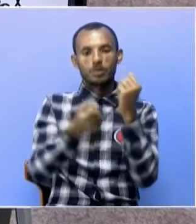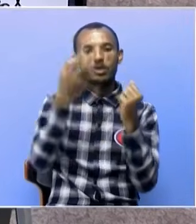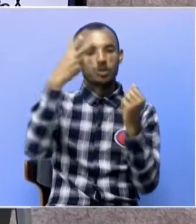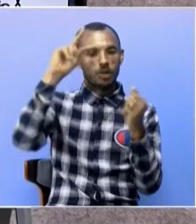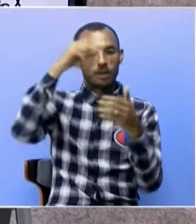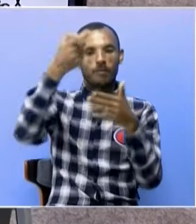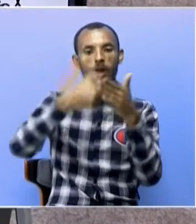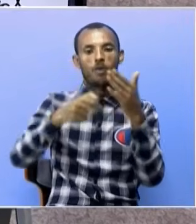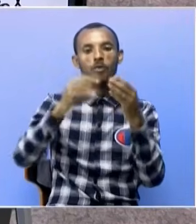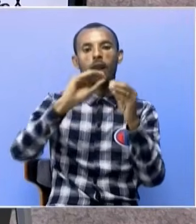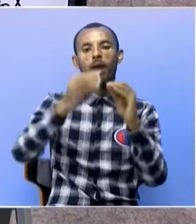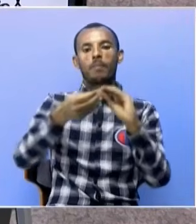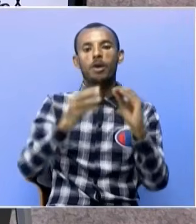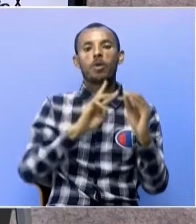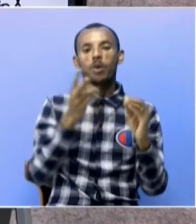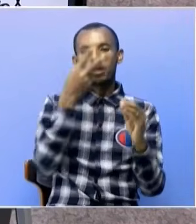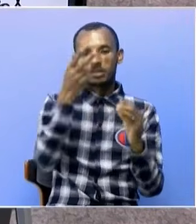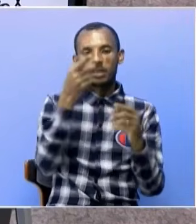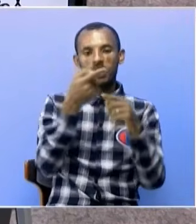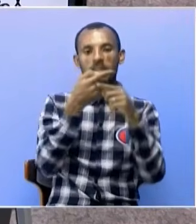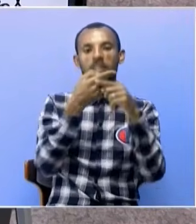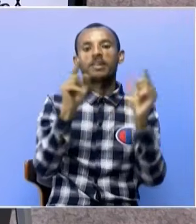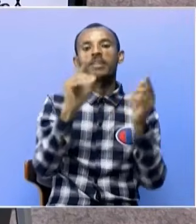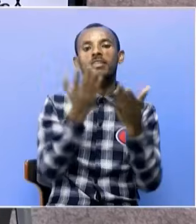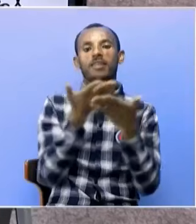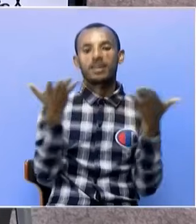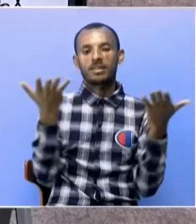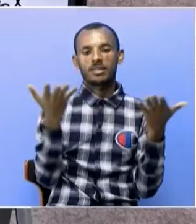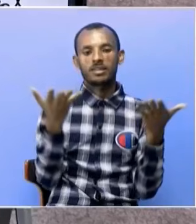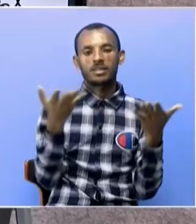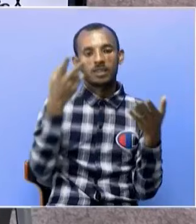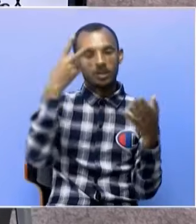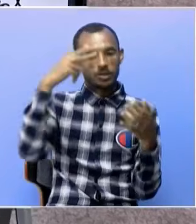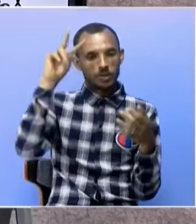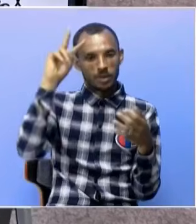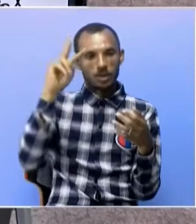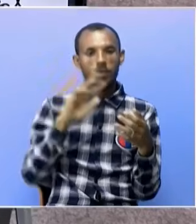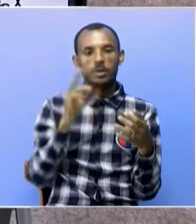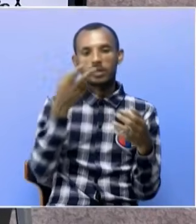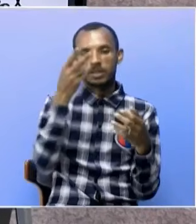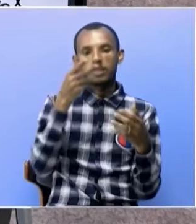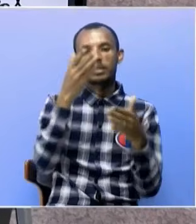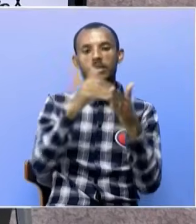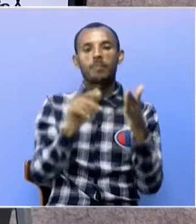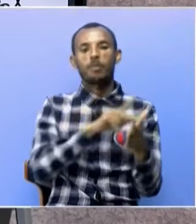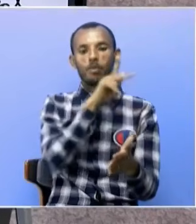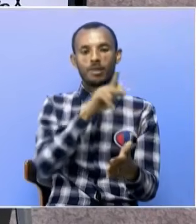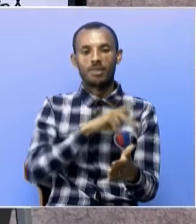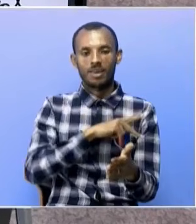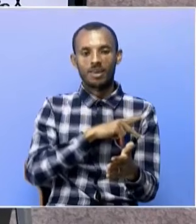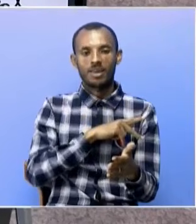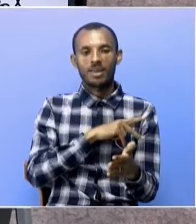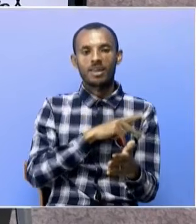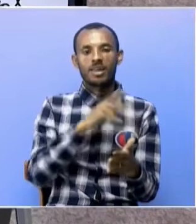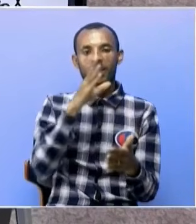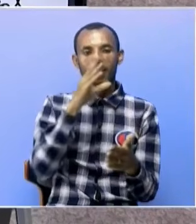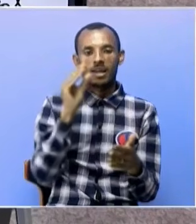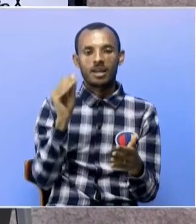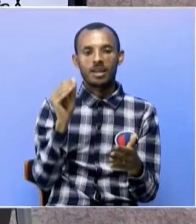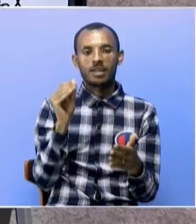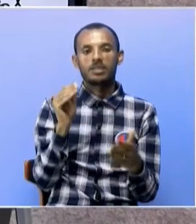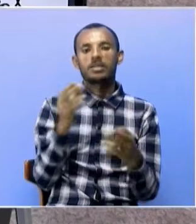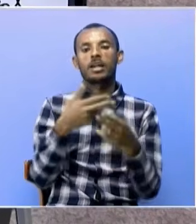values of a number. We have seen different things regarding the squares. We have seen some properties and